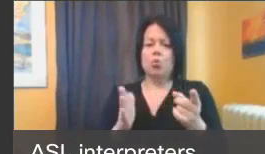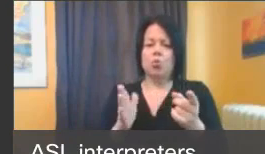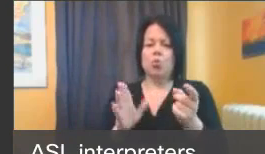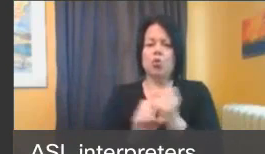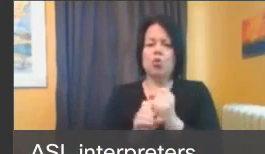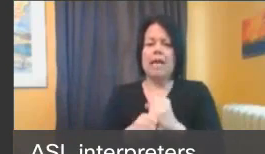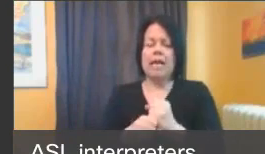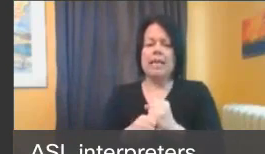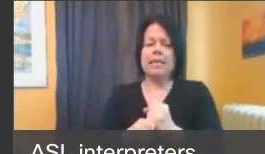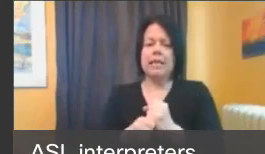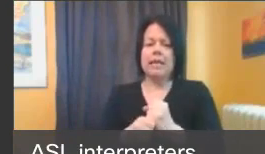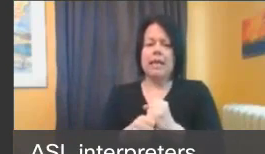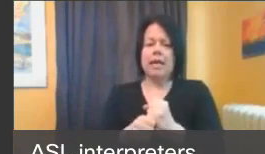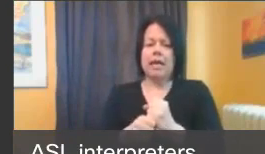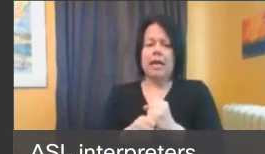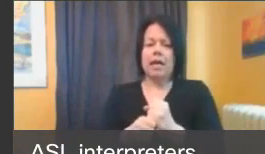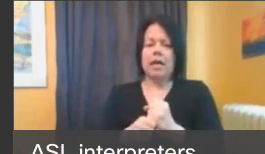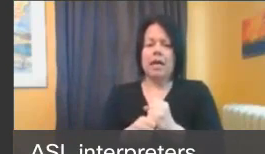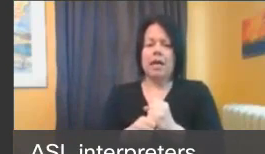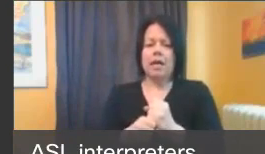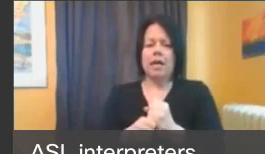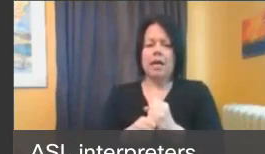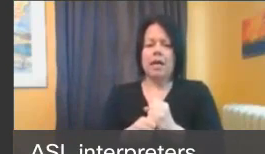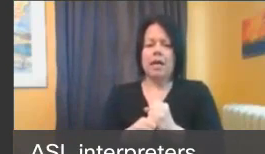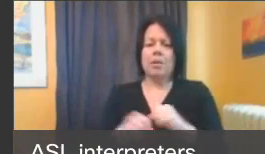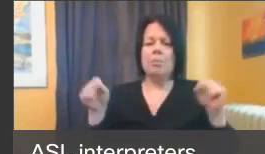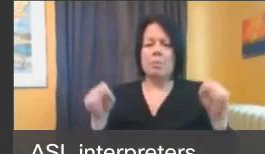surge of potential cure issues,